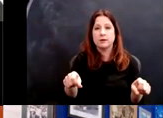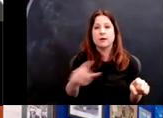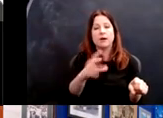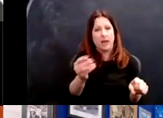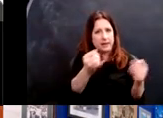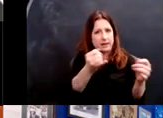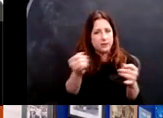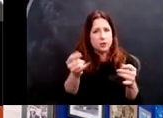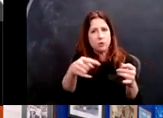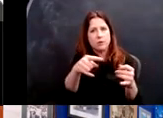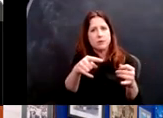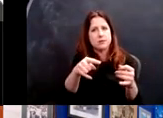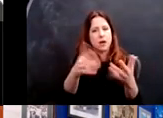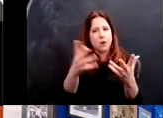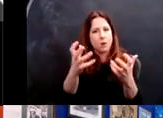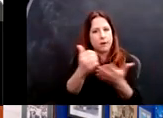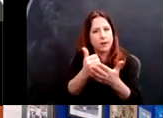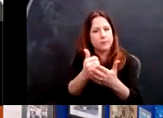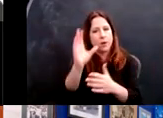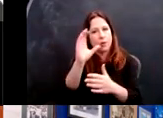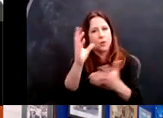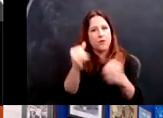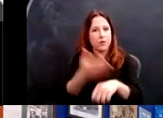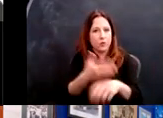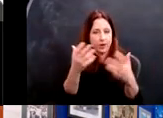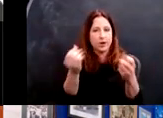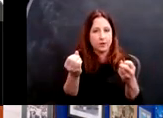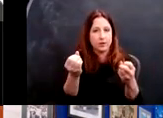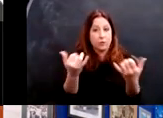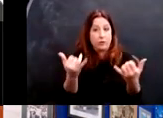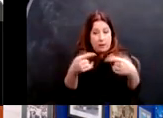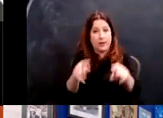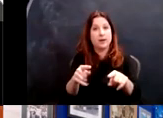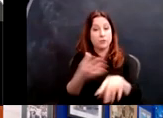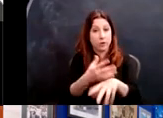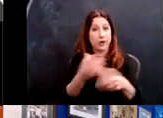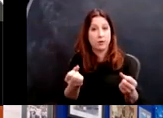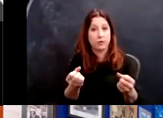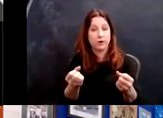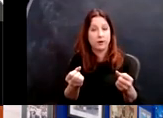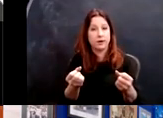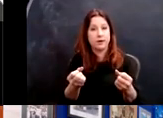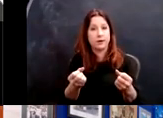that are seeking recovery and that are in recovery, and